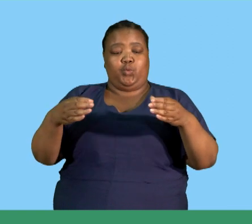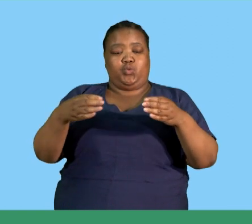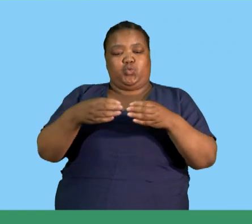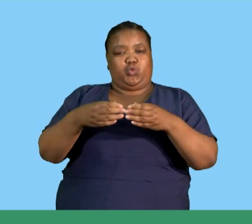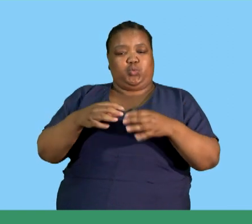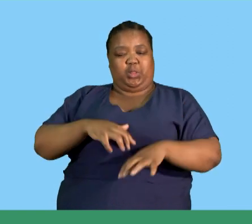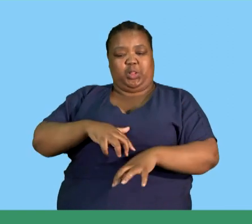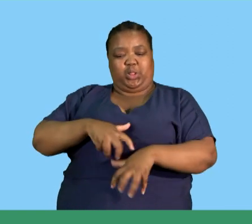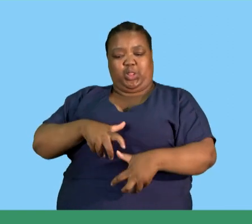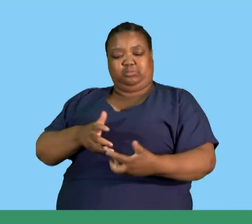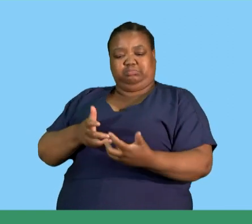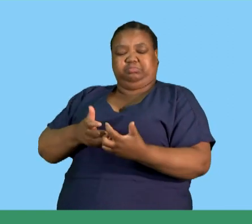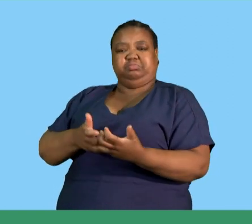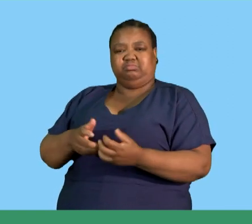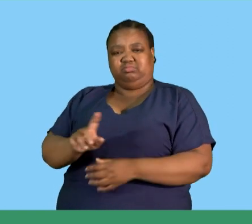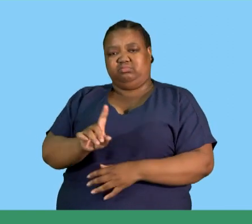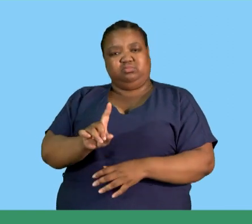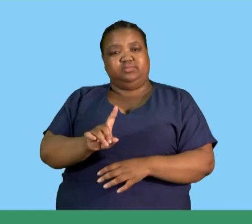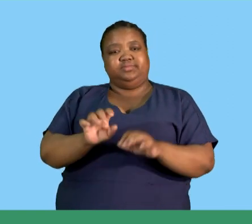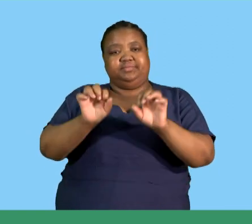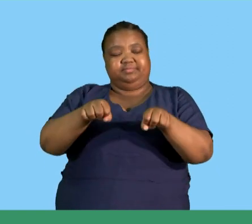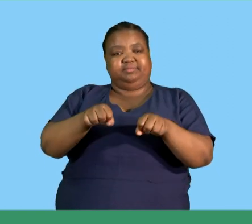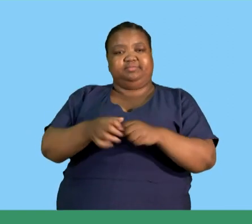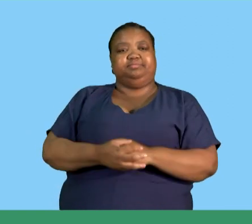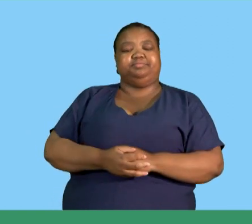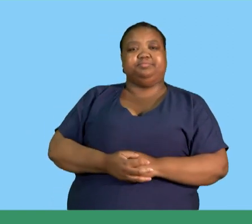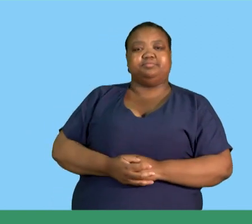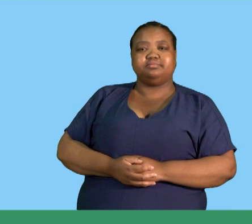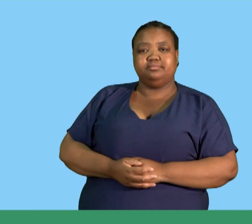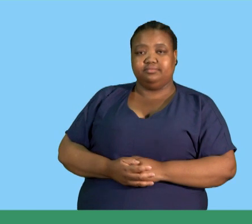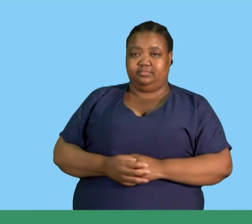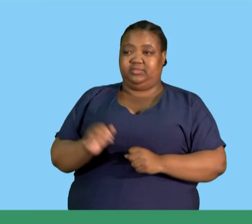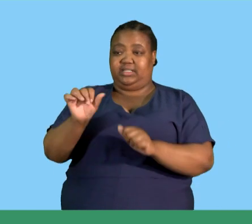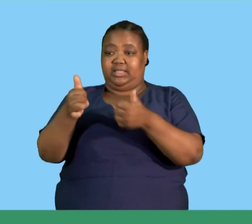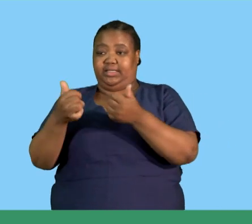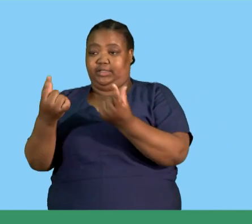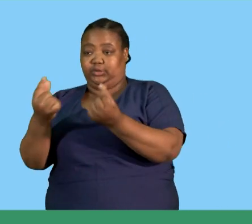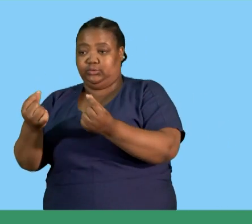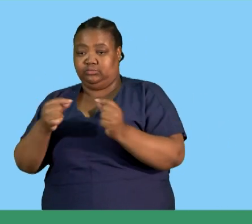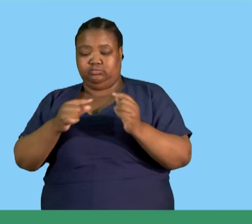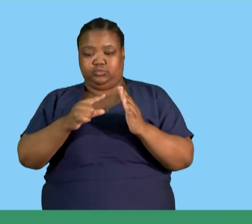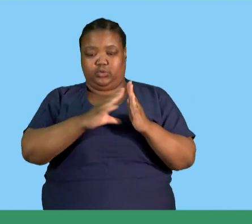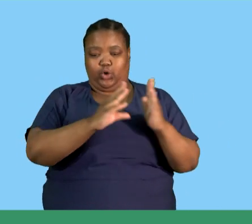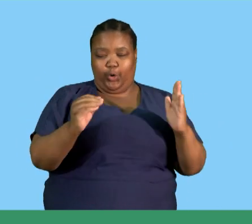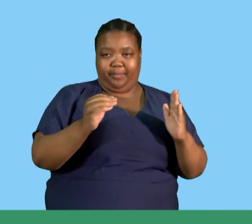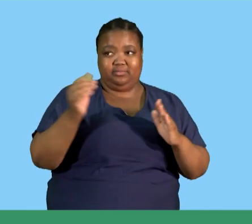group pressure. So it helps you not to do what others are doing. That's what basically conformity means, not doing